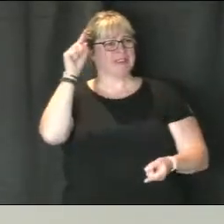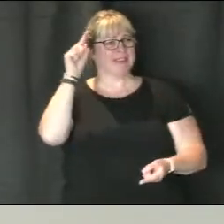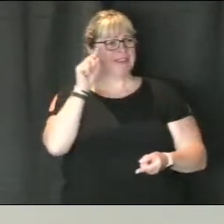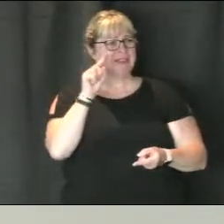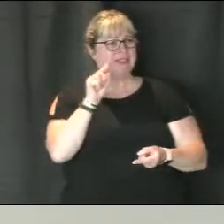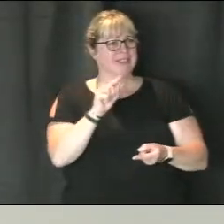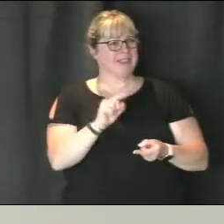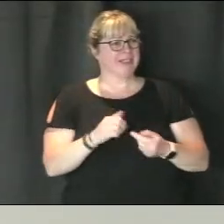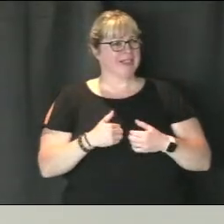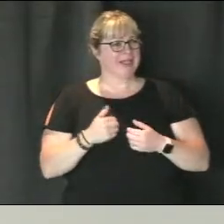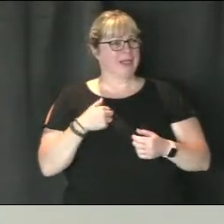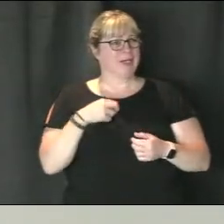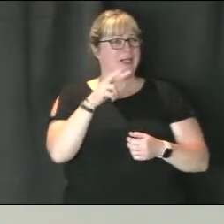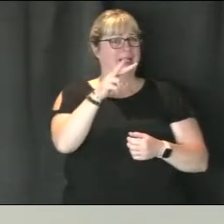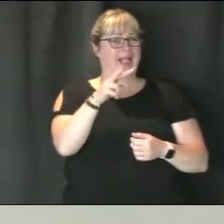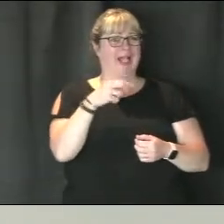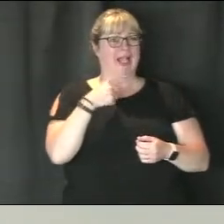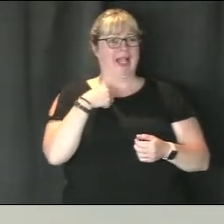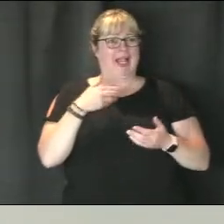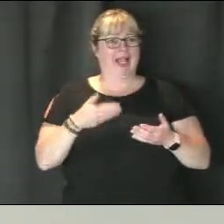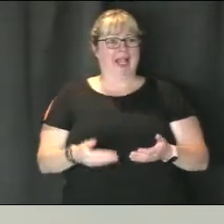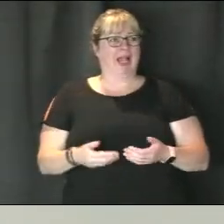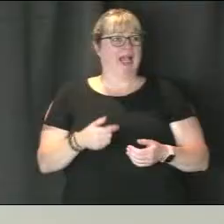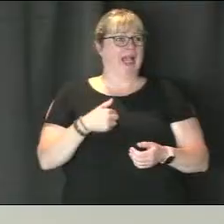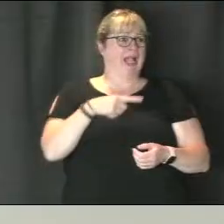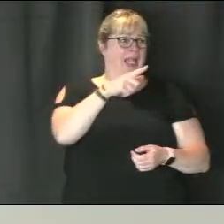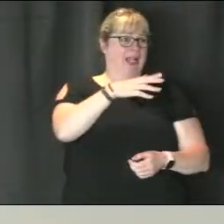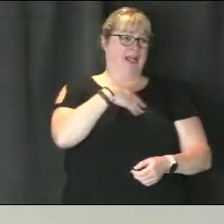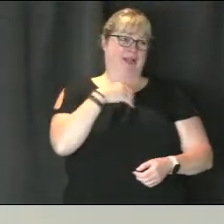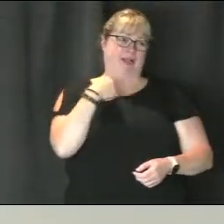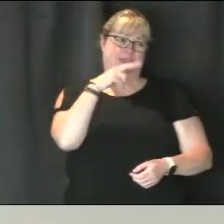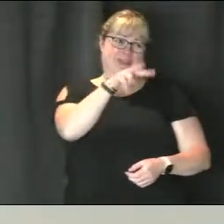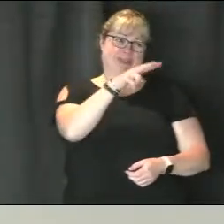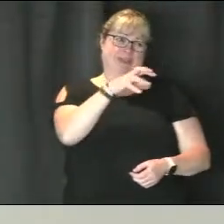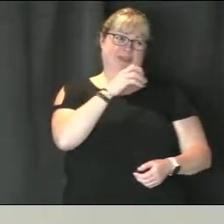I didn't realize I would be here with one who could be my grandson.